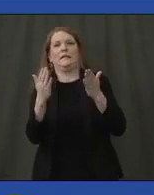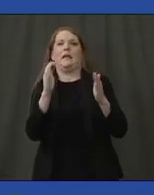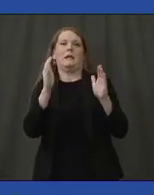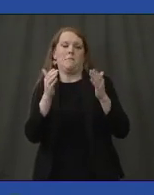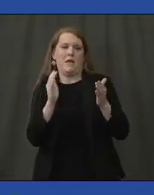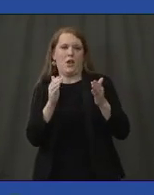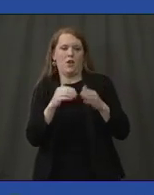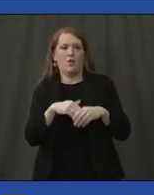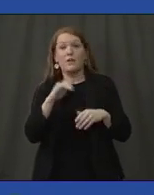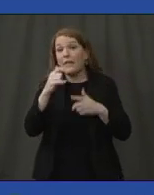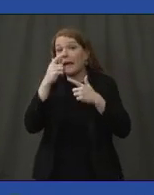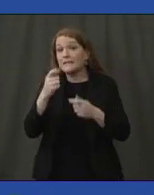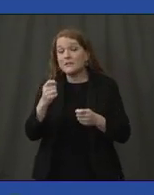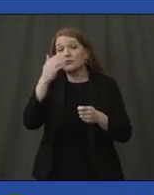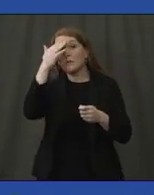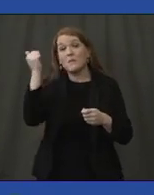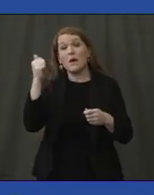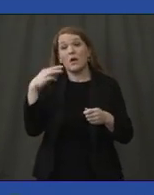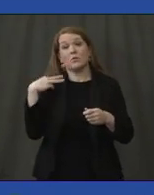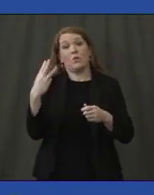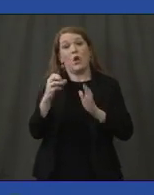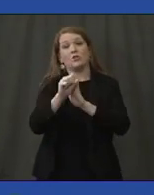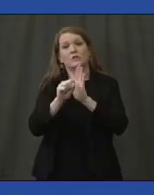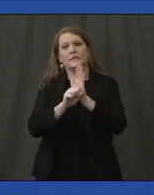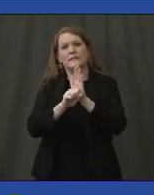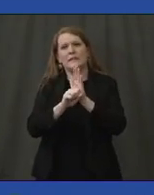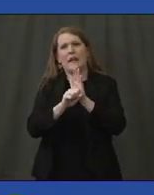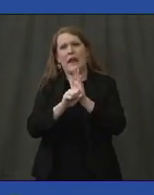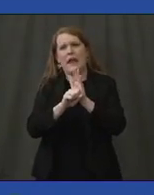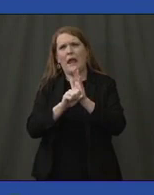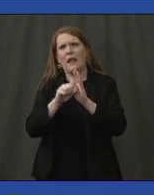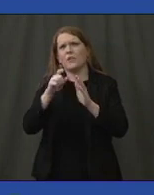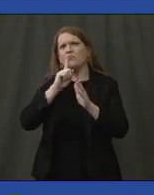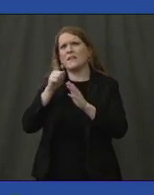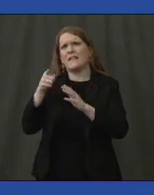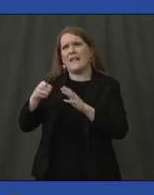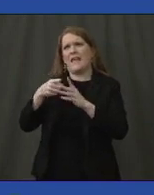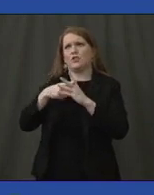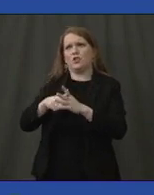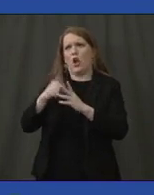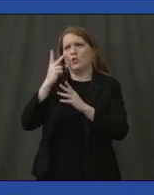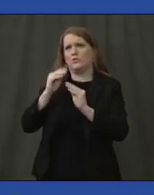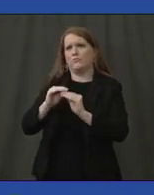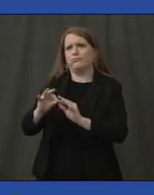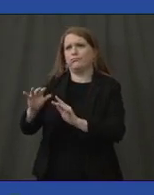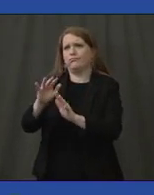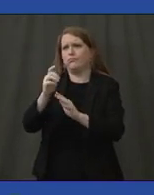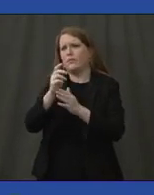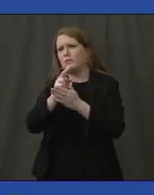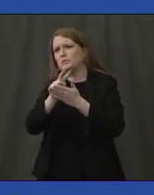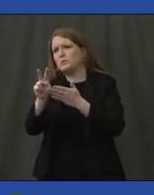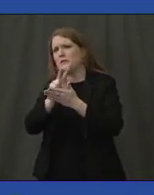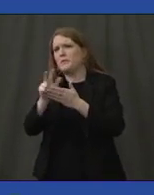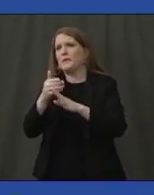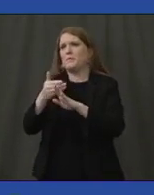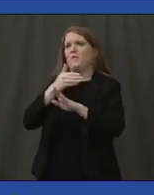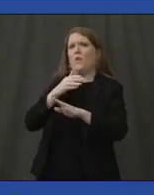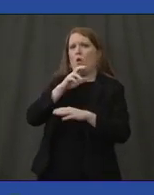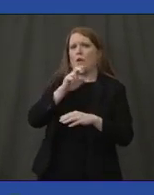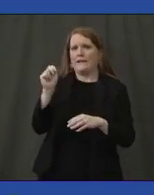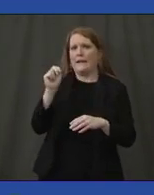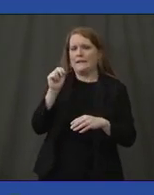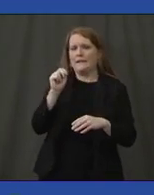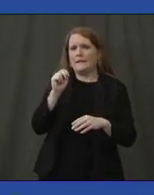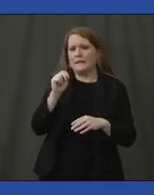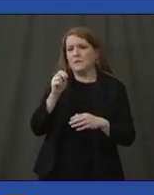Washington State got into this, let's say, a couple weeks sooner than Connecticut. And it could be that they are flattening out. It could be they